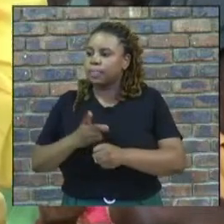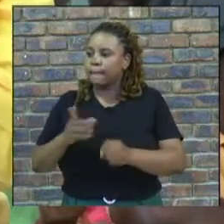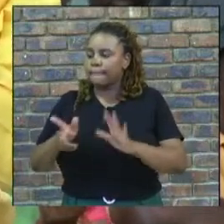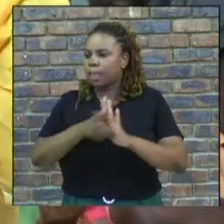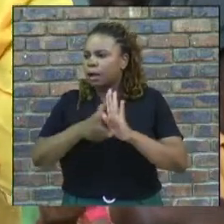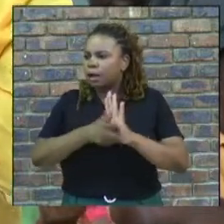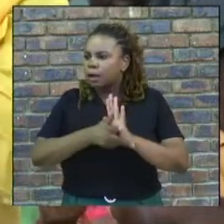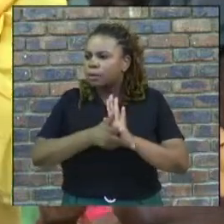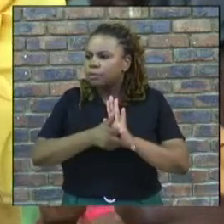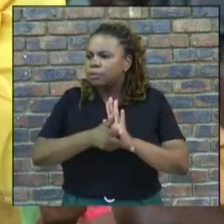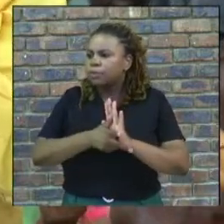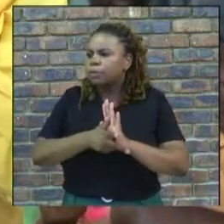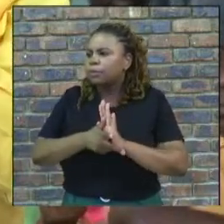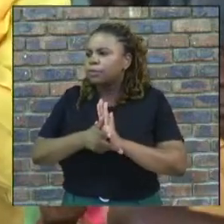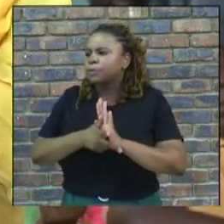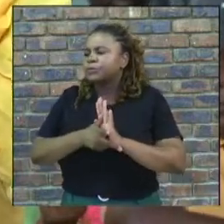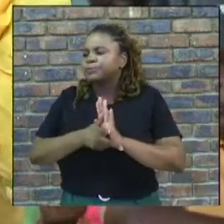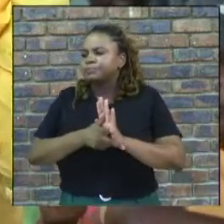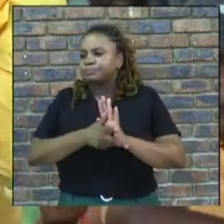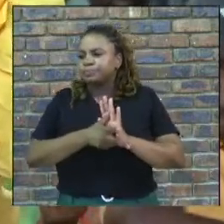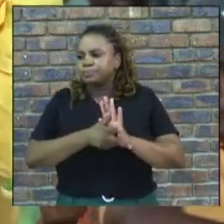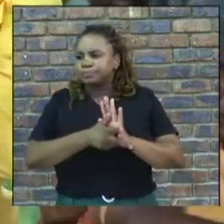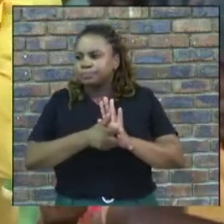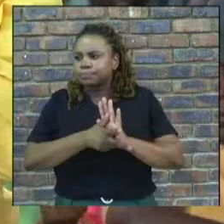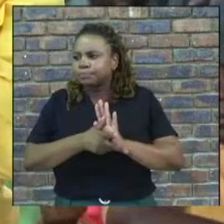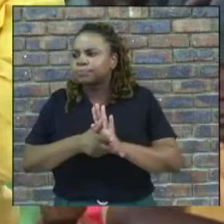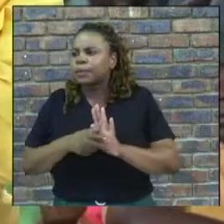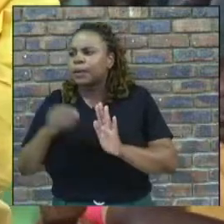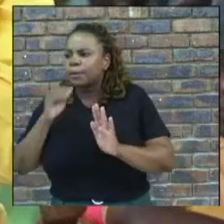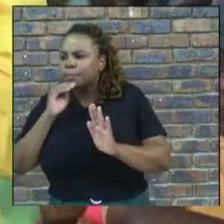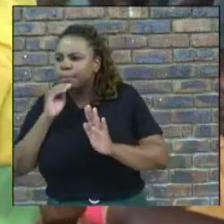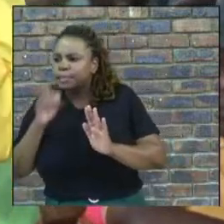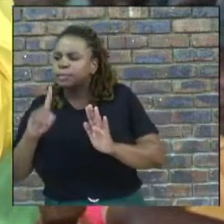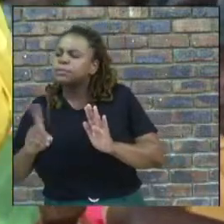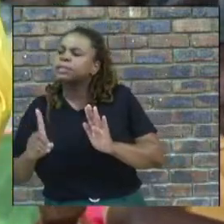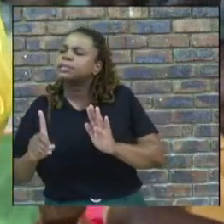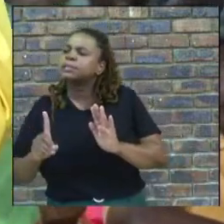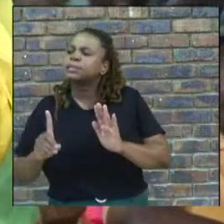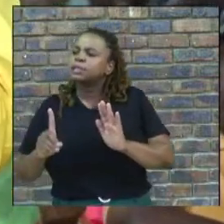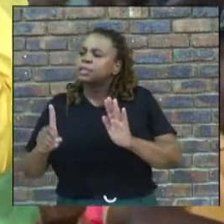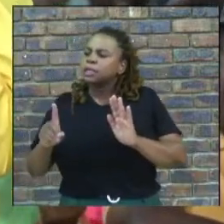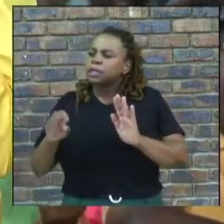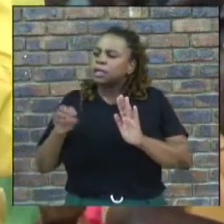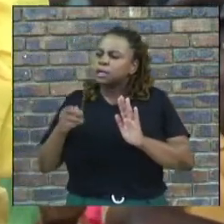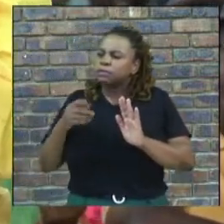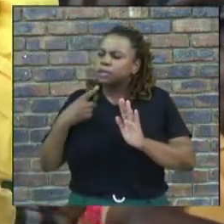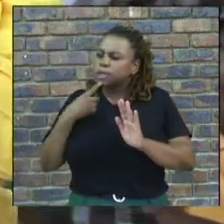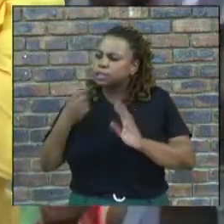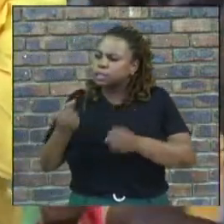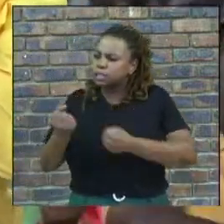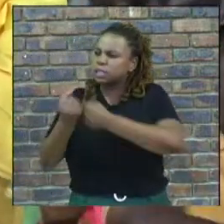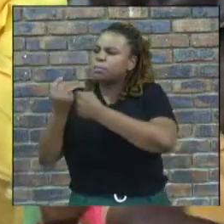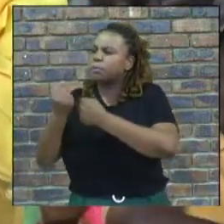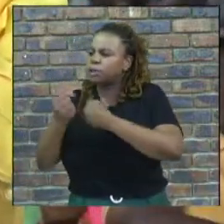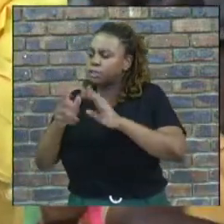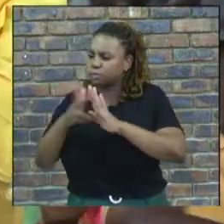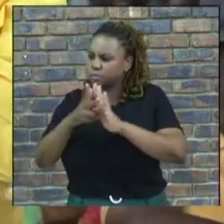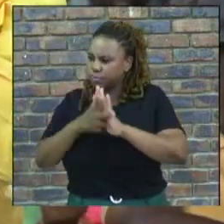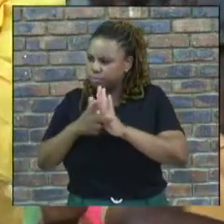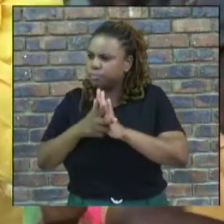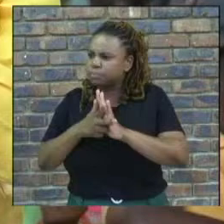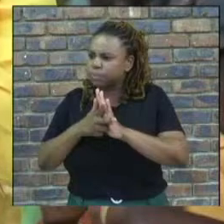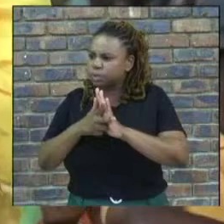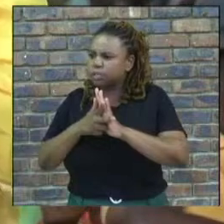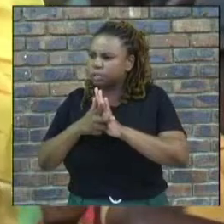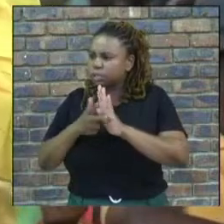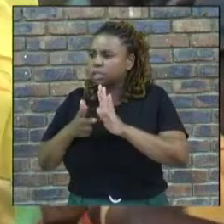ilethe i-channel ngaphambili kithi. Kusho ukuthi ngamanye amazwi ngiyazibulala. Ngoba ngaze ngayihluza. Lento